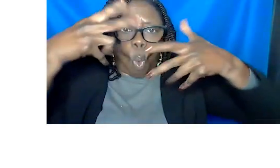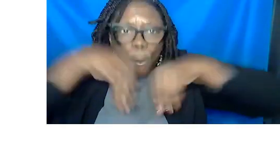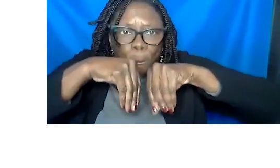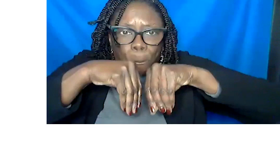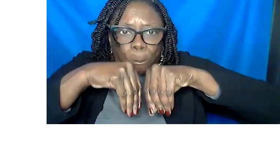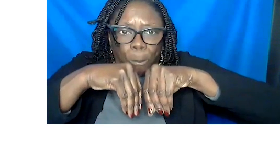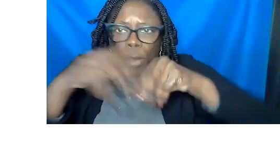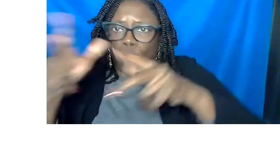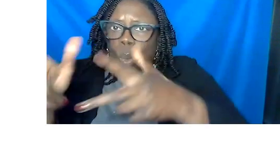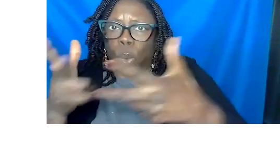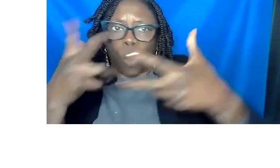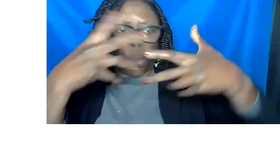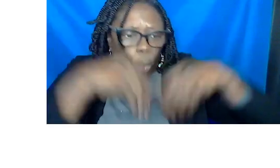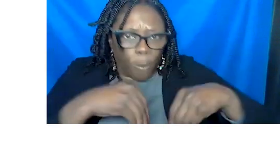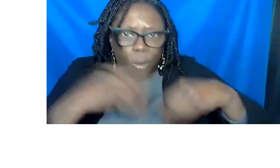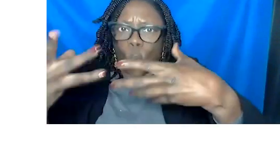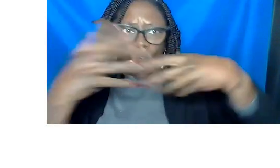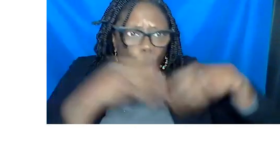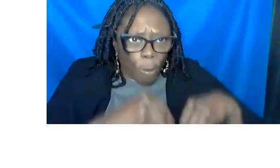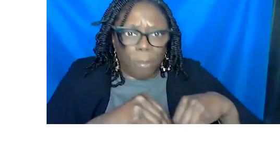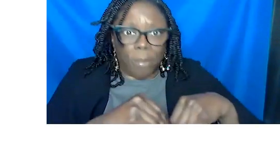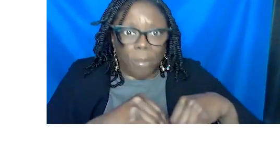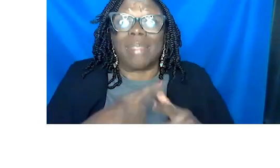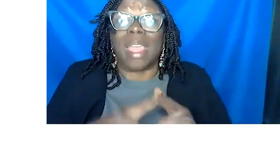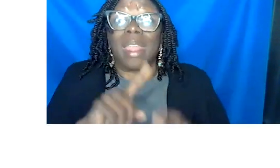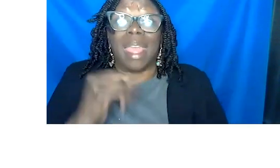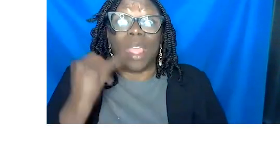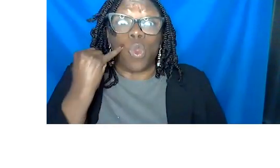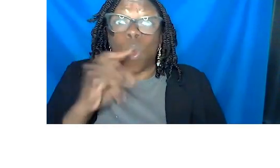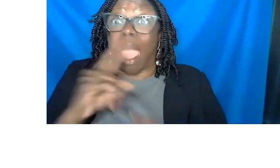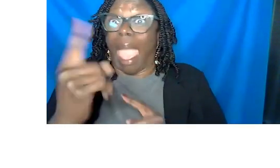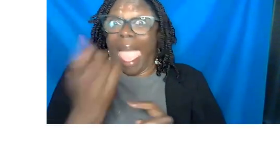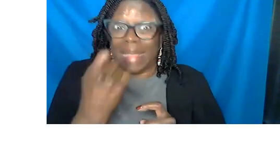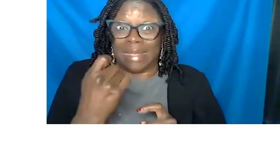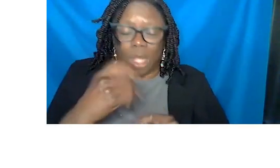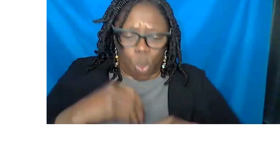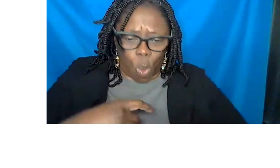with predictions essentially on what it should respond back with. And so